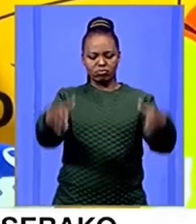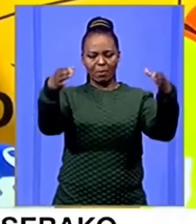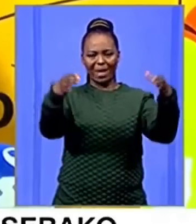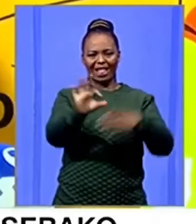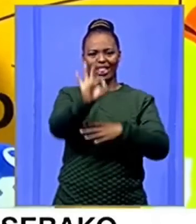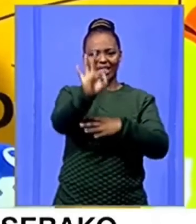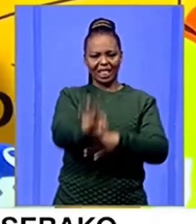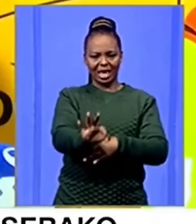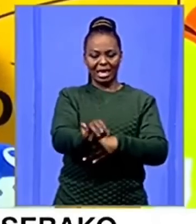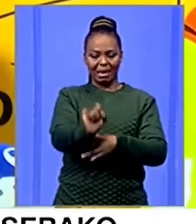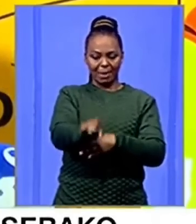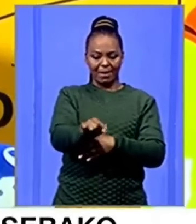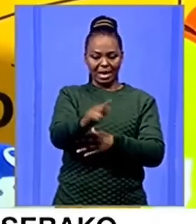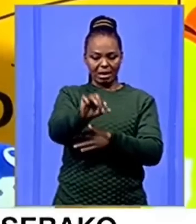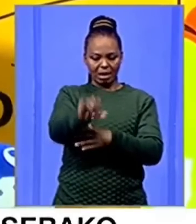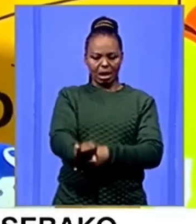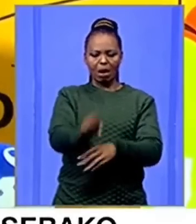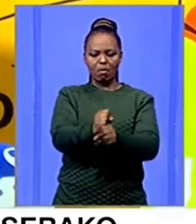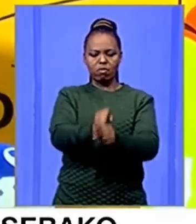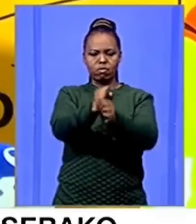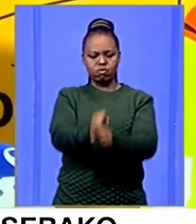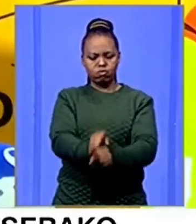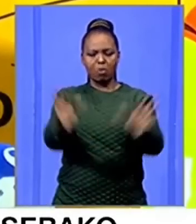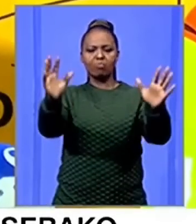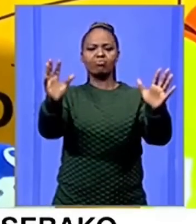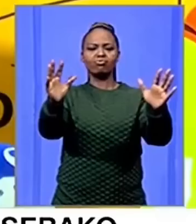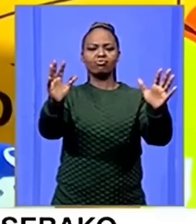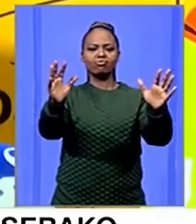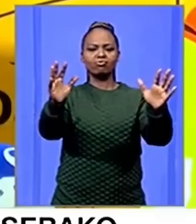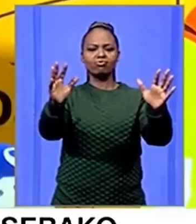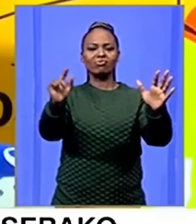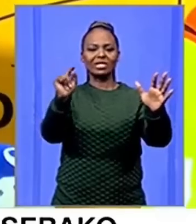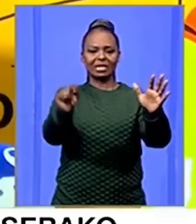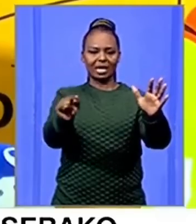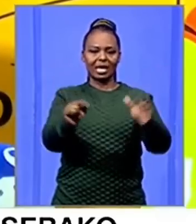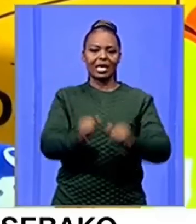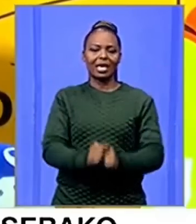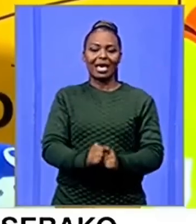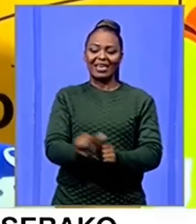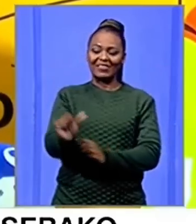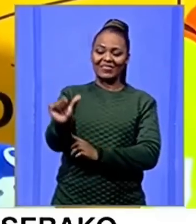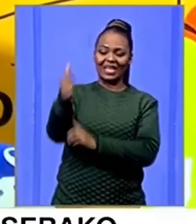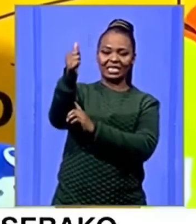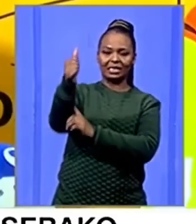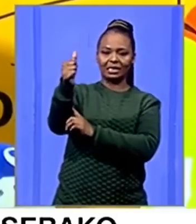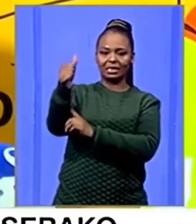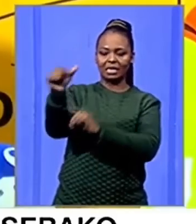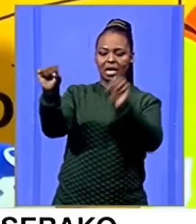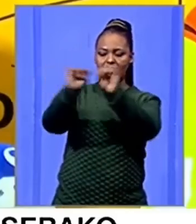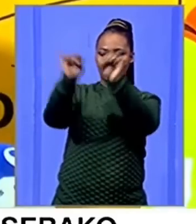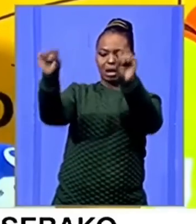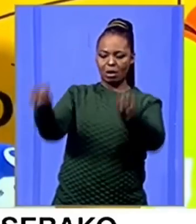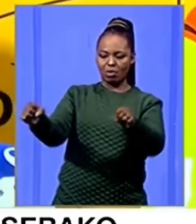contributed to the explosion. And they've taken us through how the first box